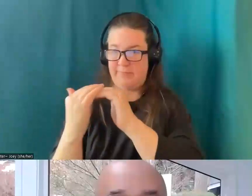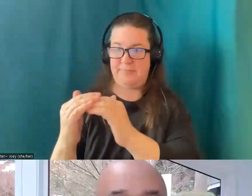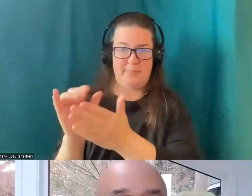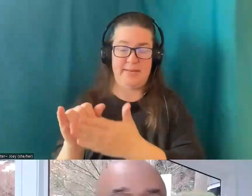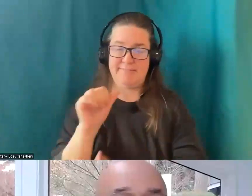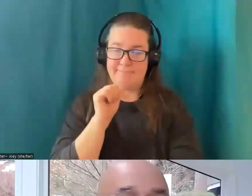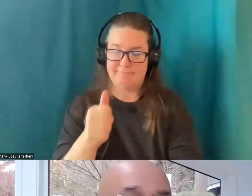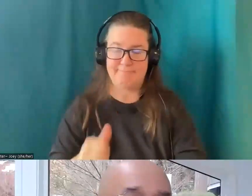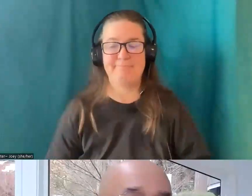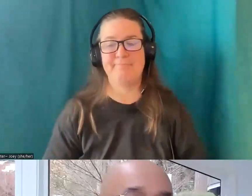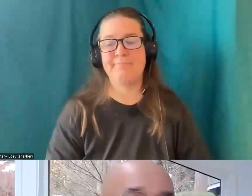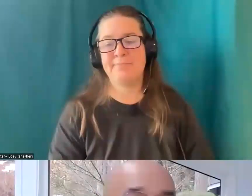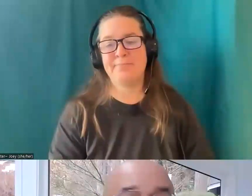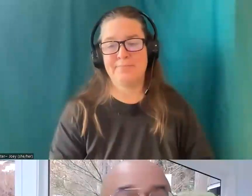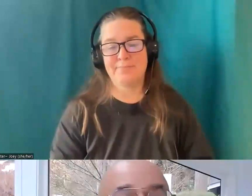Thank you.